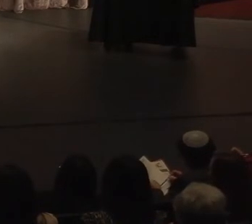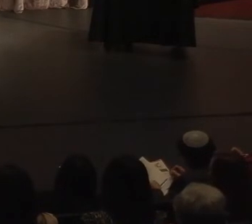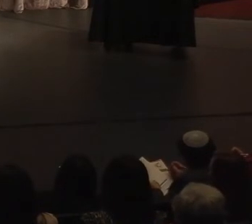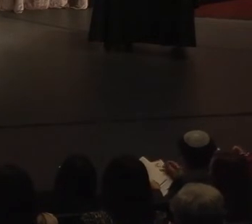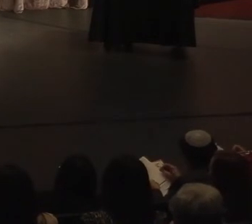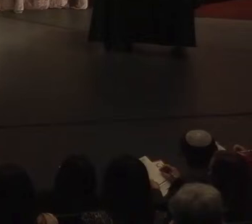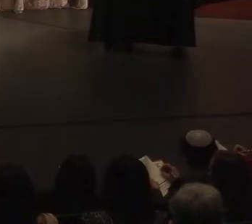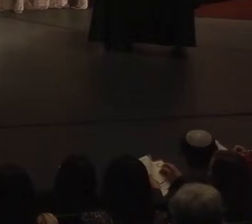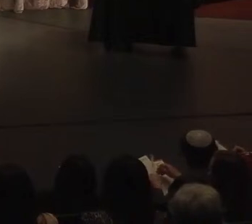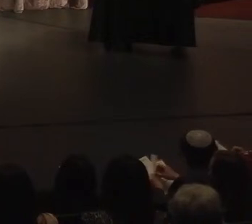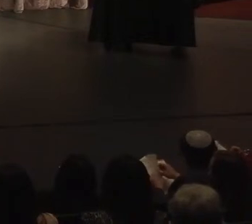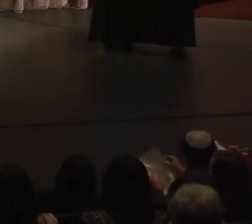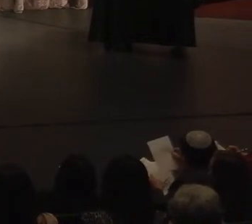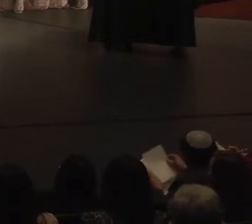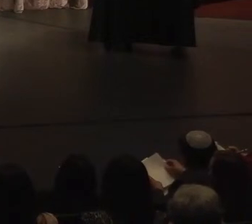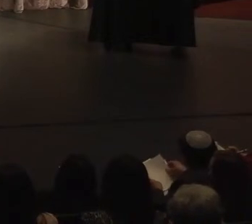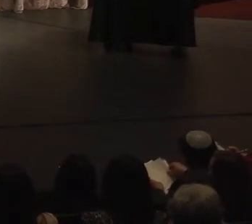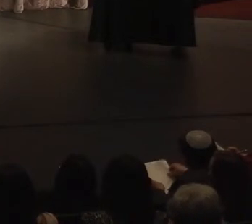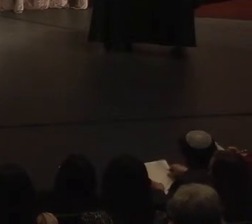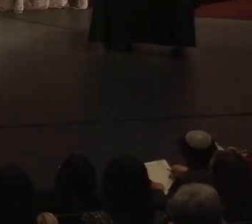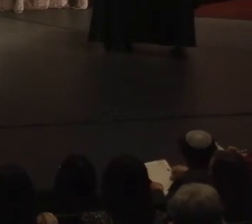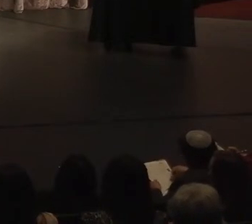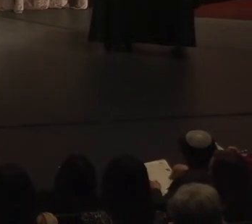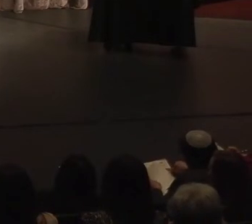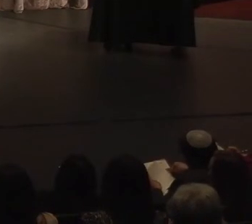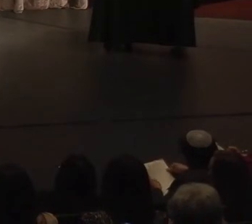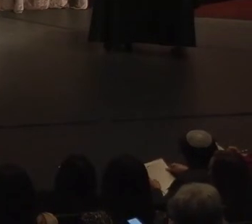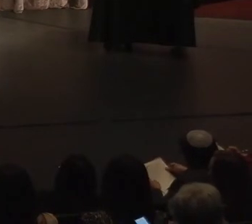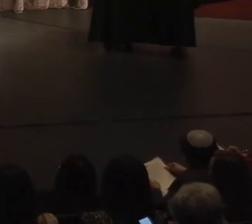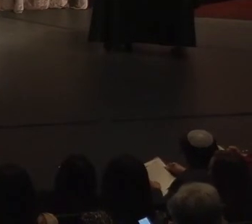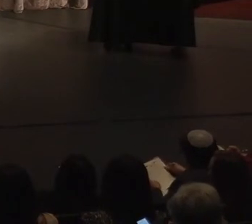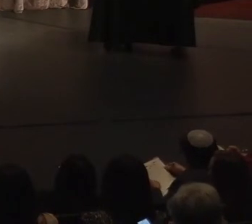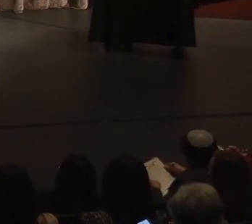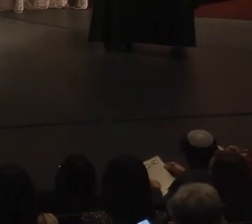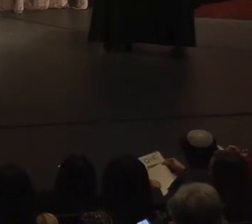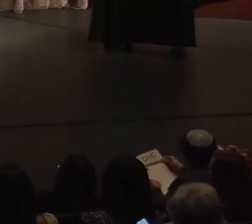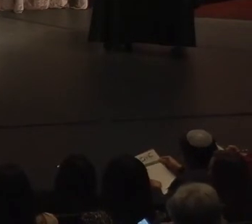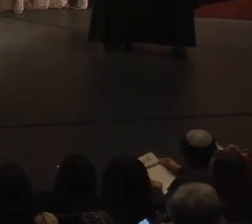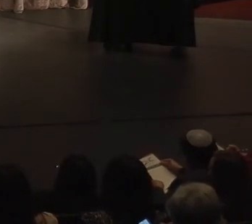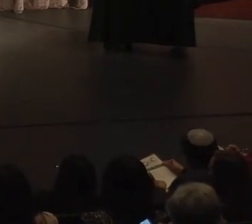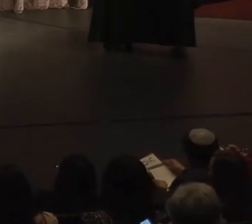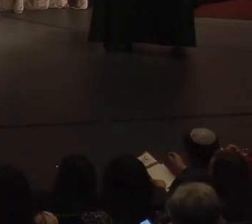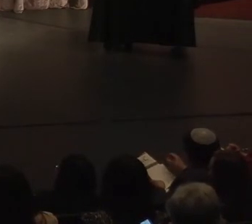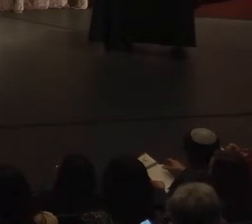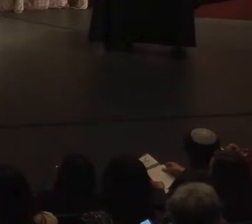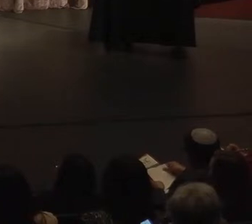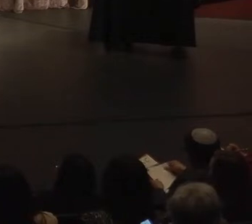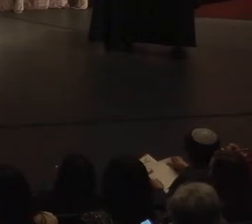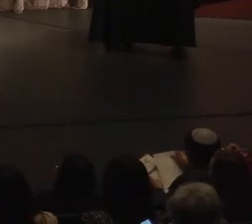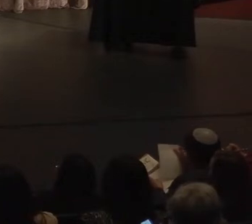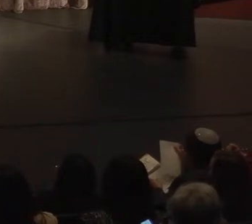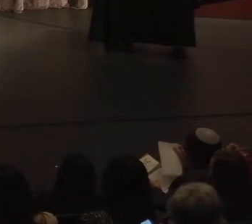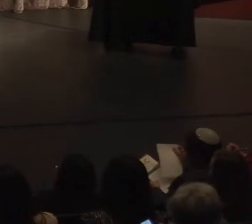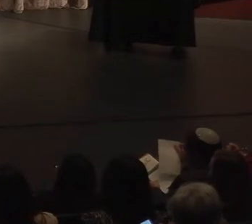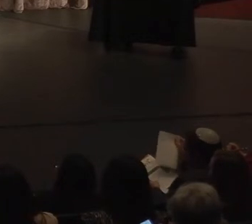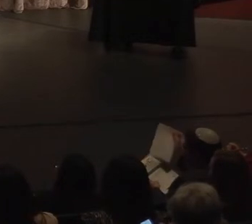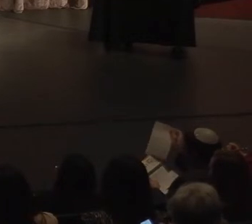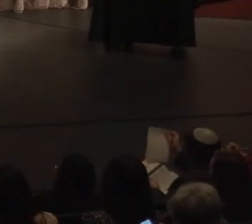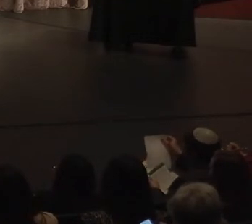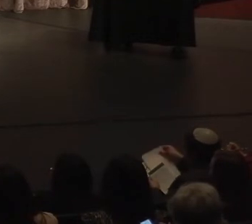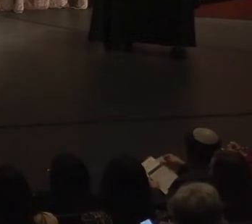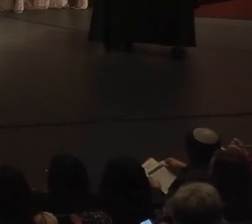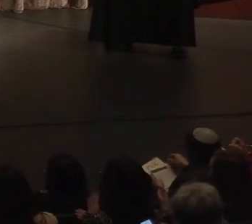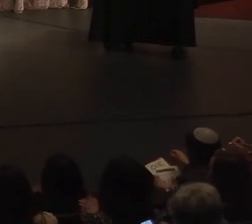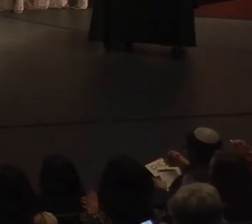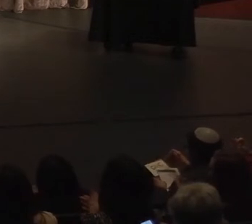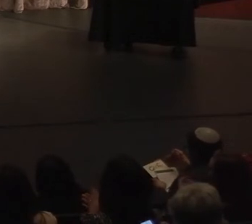more about this exciting initiative very soon. Thank you again for the time today, and we look forward to working with you all in the weeks and months ahead.